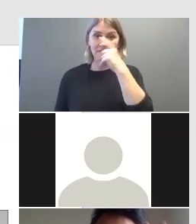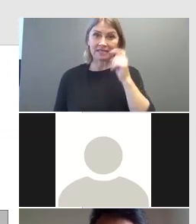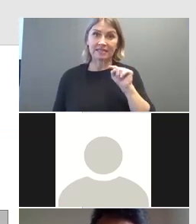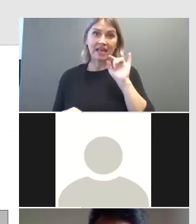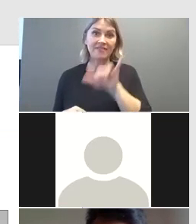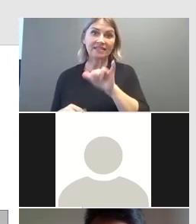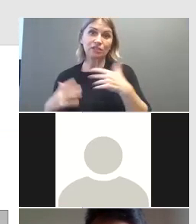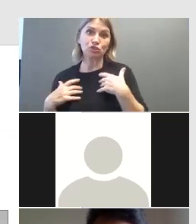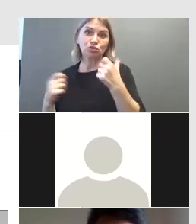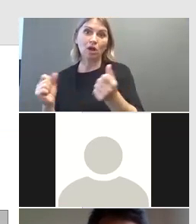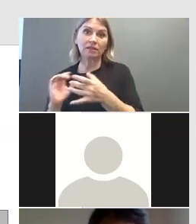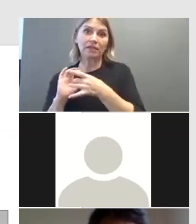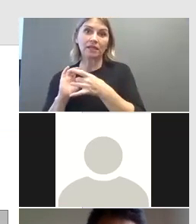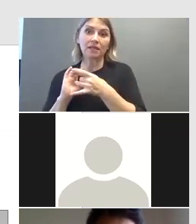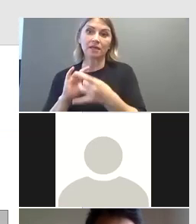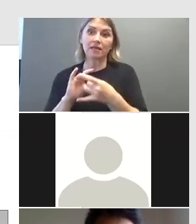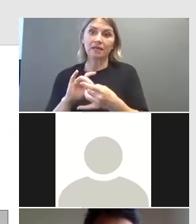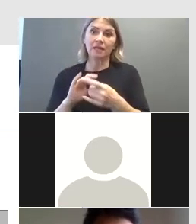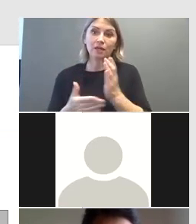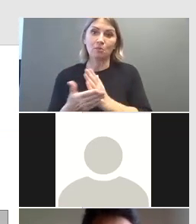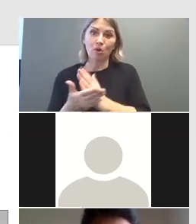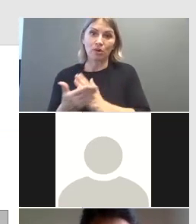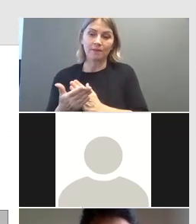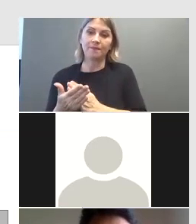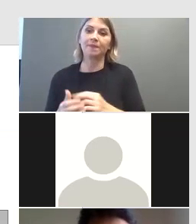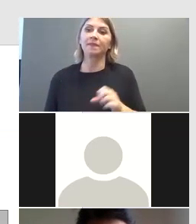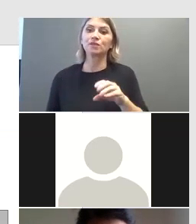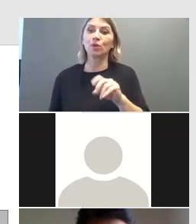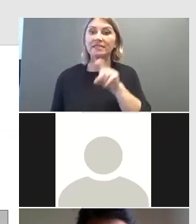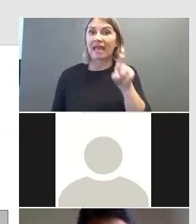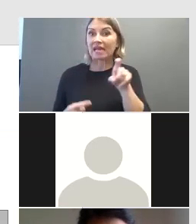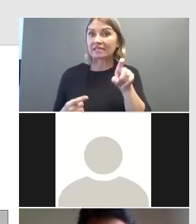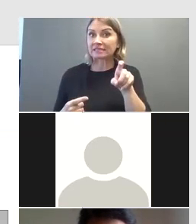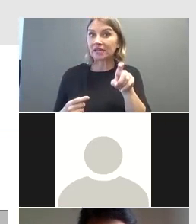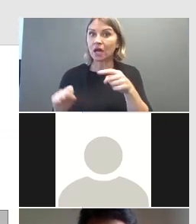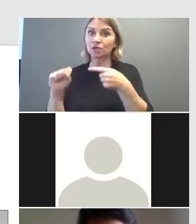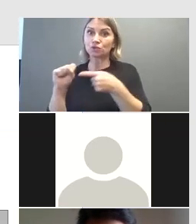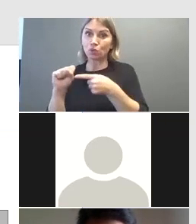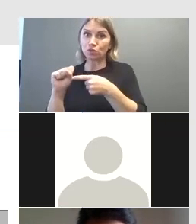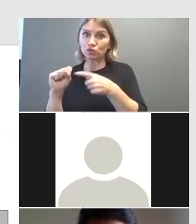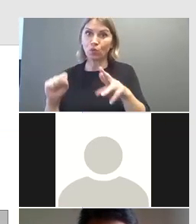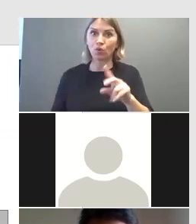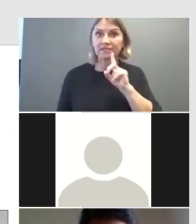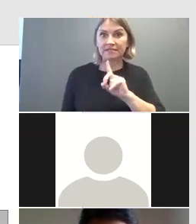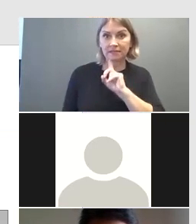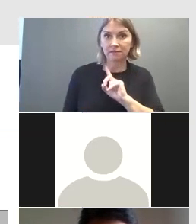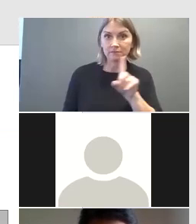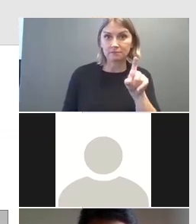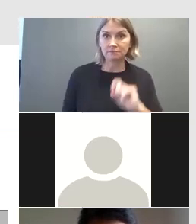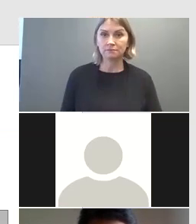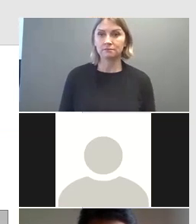connected component, I'm able to replace it with X. Now, is X a source node or a sink node?